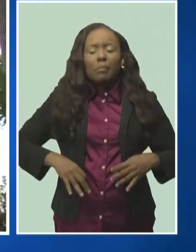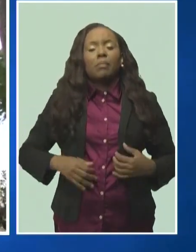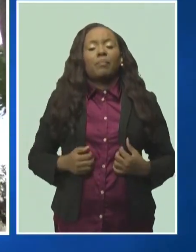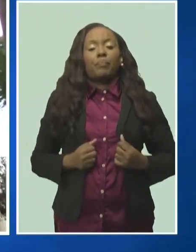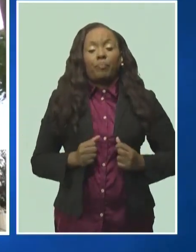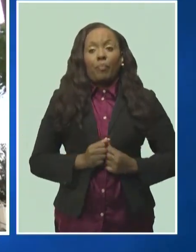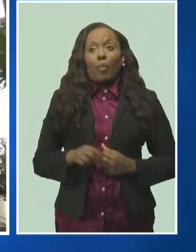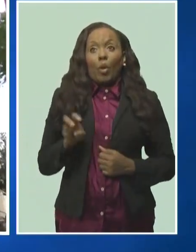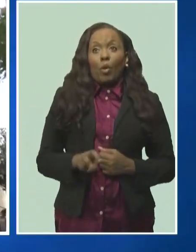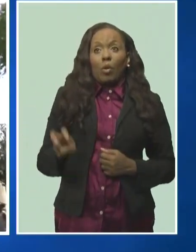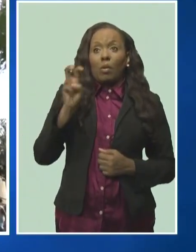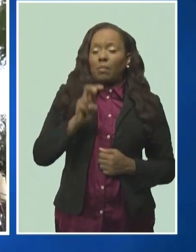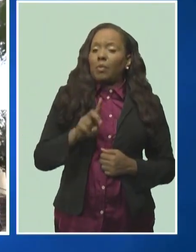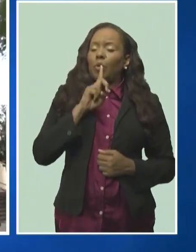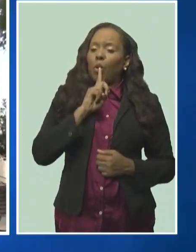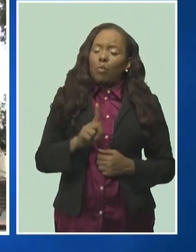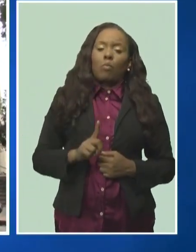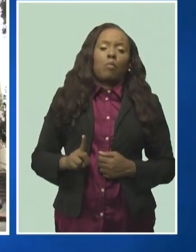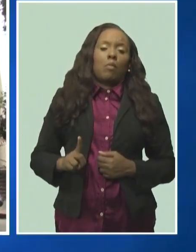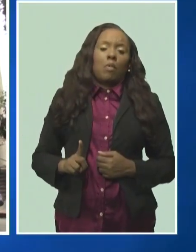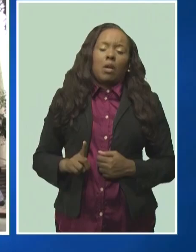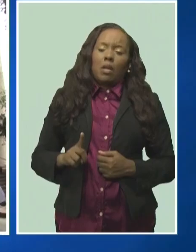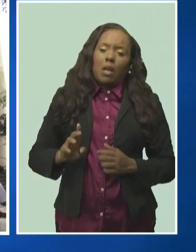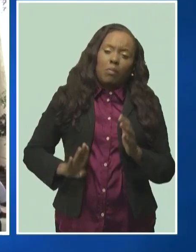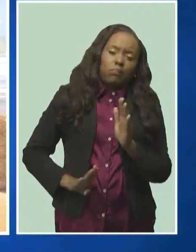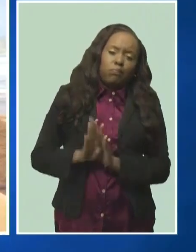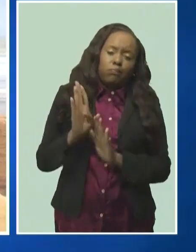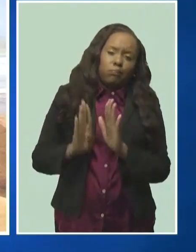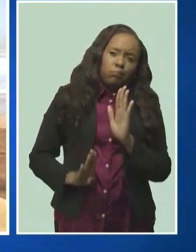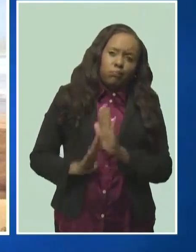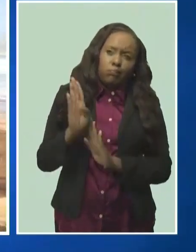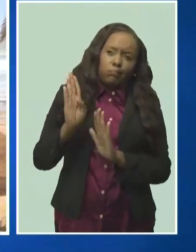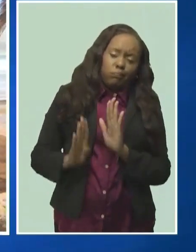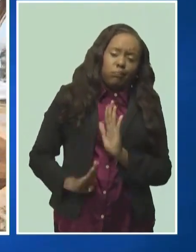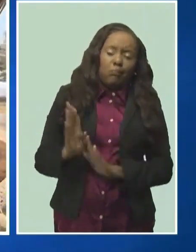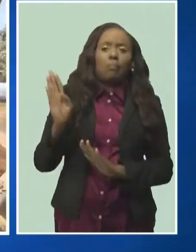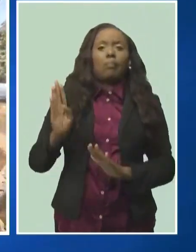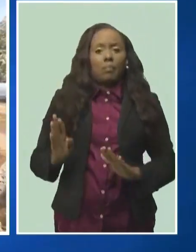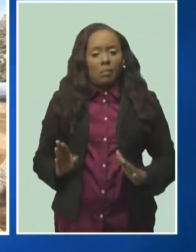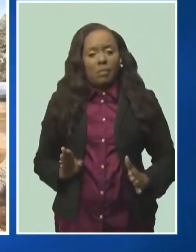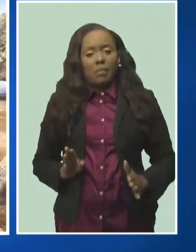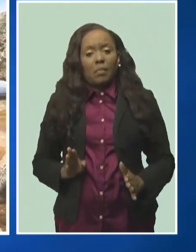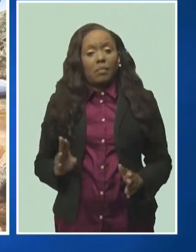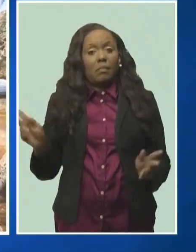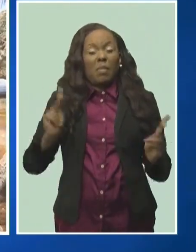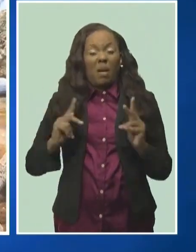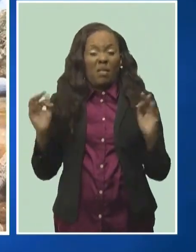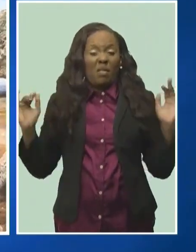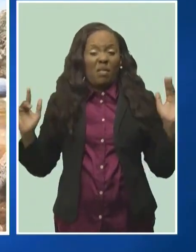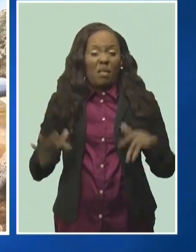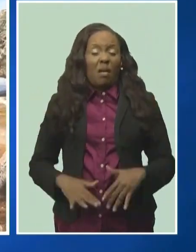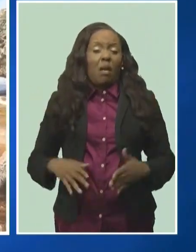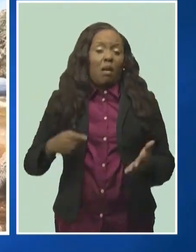tourism continues to be the main driver of economic growth. Tourist expenditure increased by